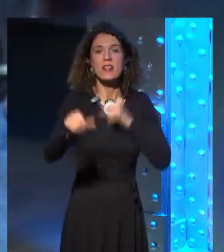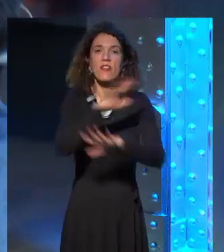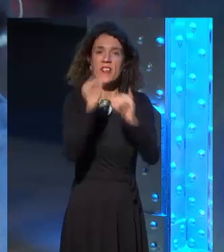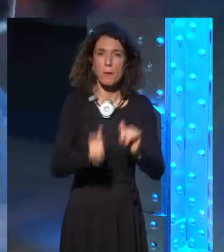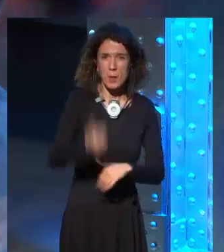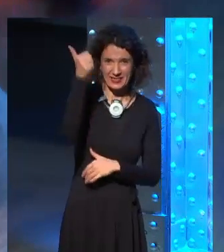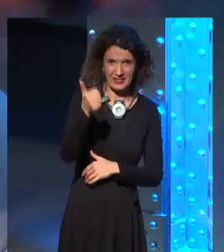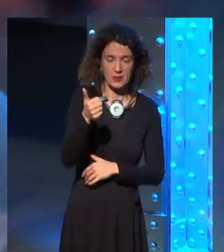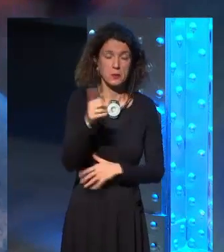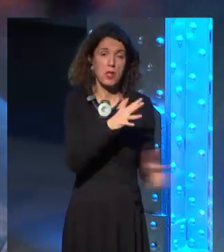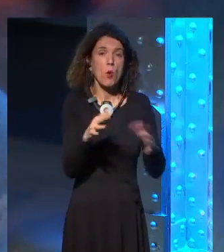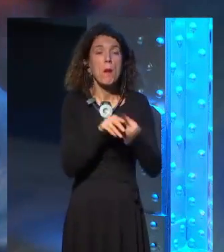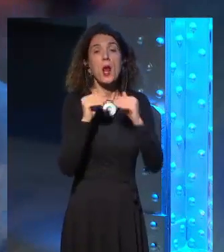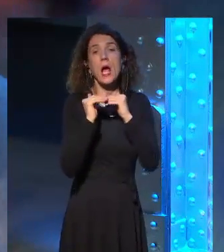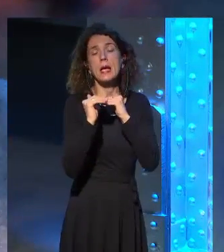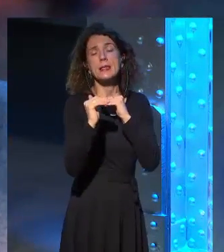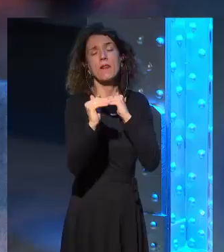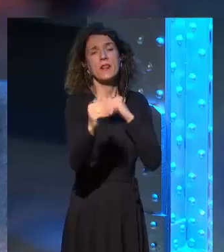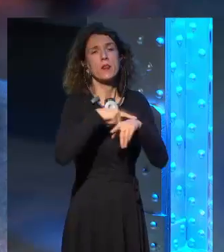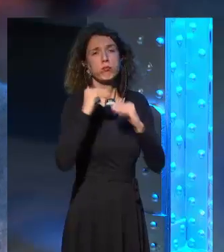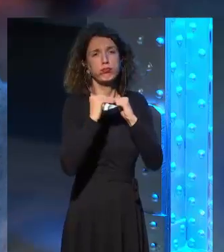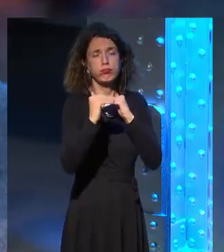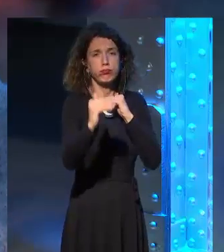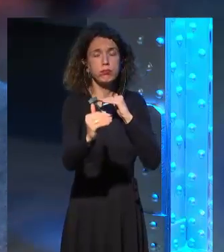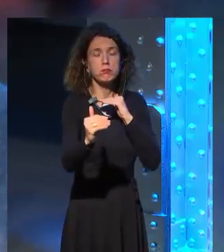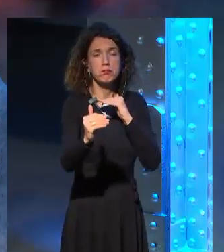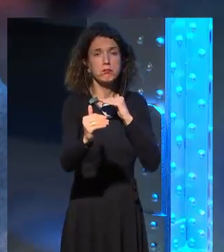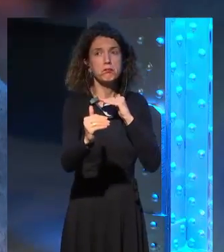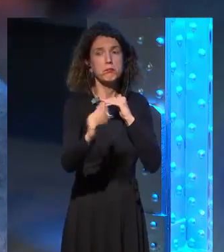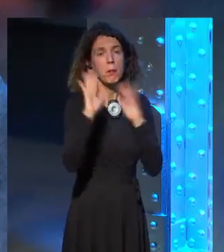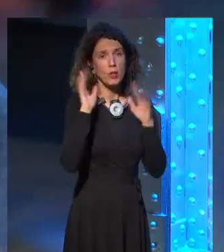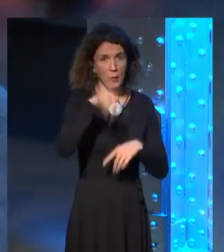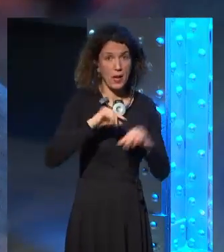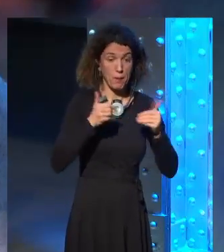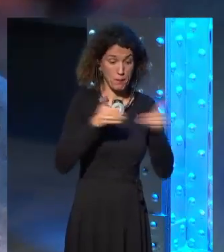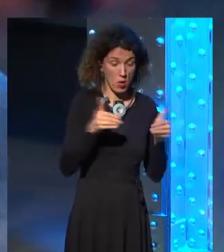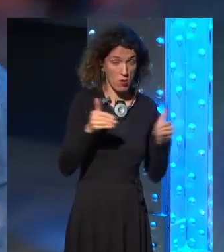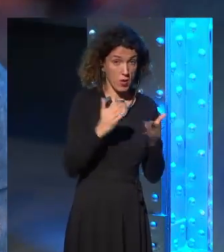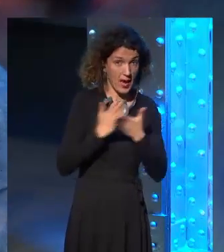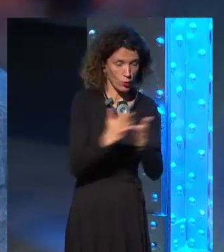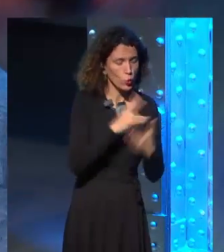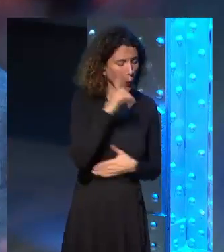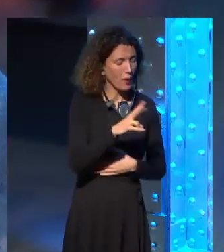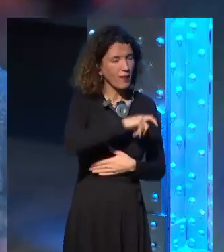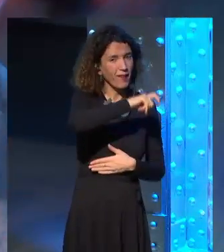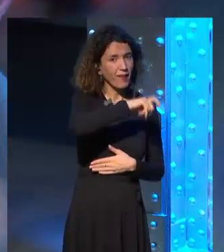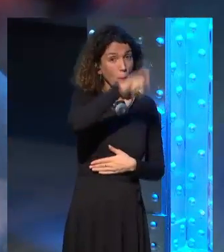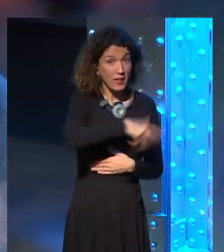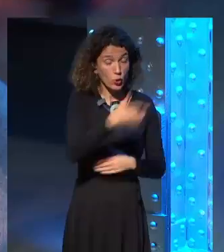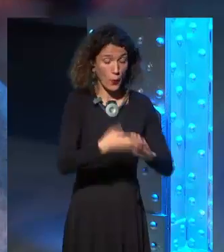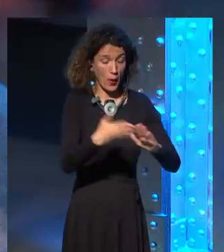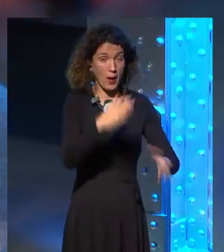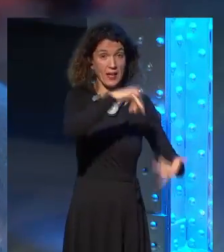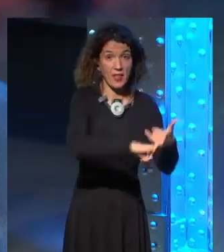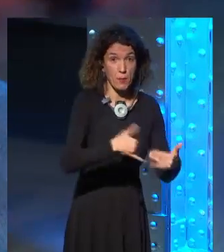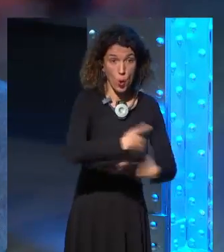sets over time. But they can also go back and see in the beginning of the study, those people that got married over the next 20 years, they were also